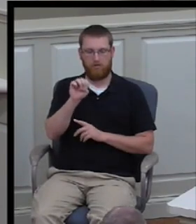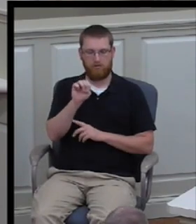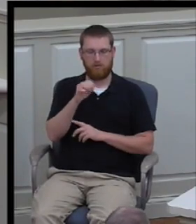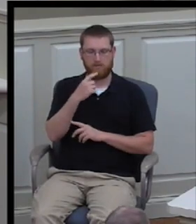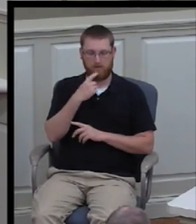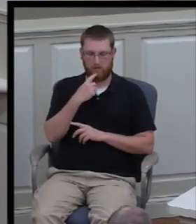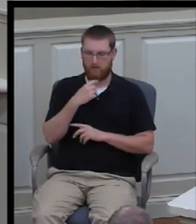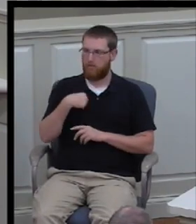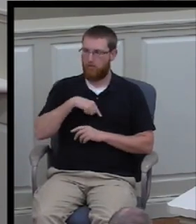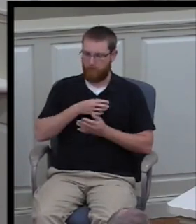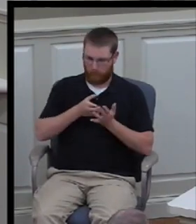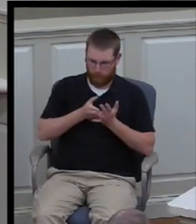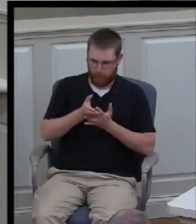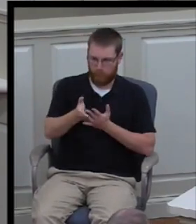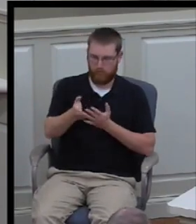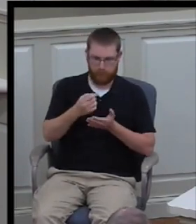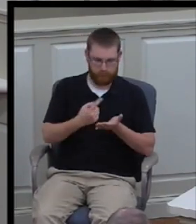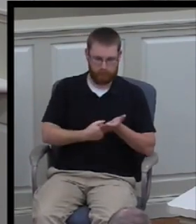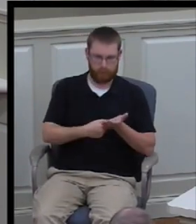have gone through the